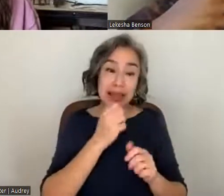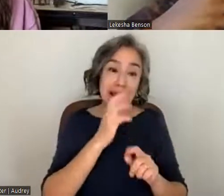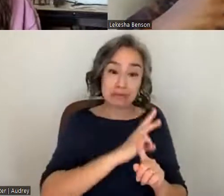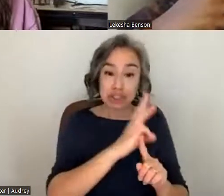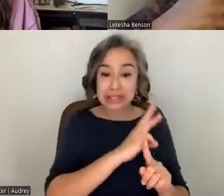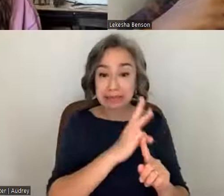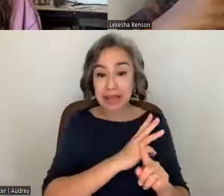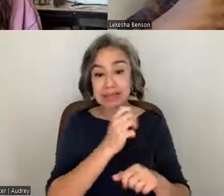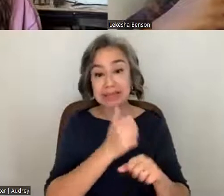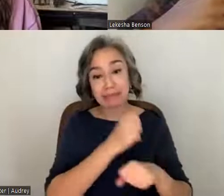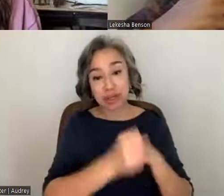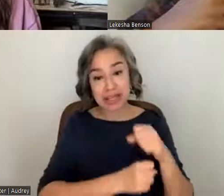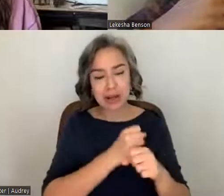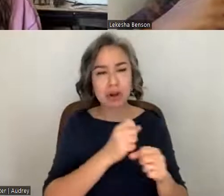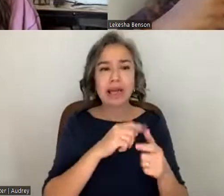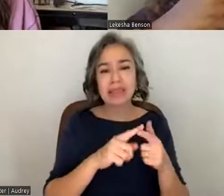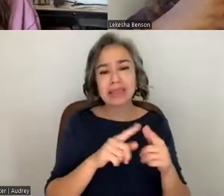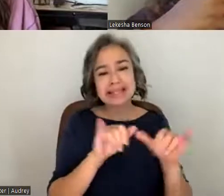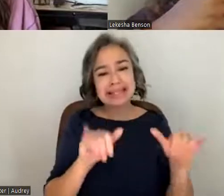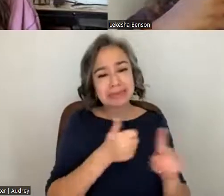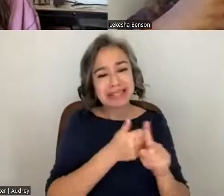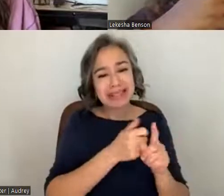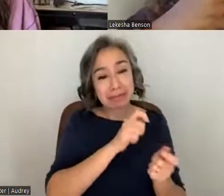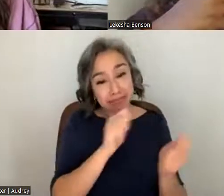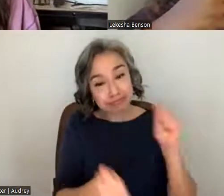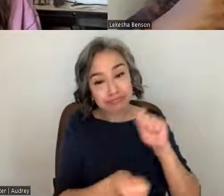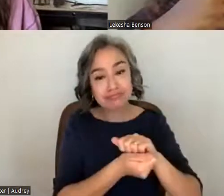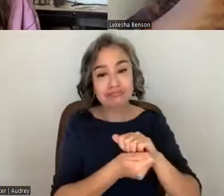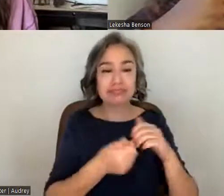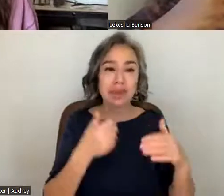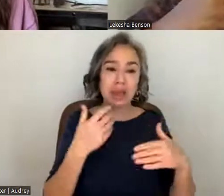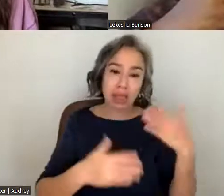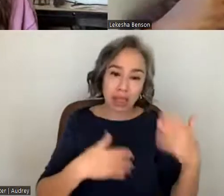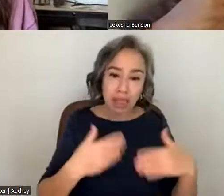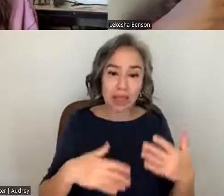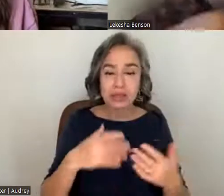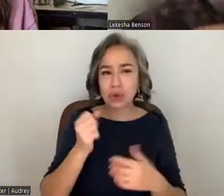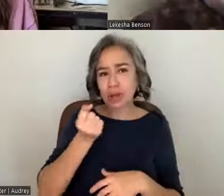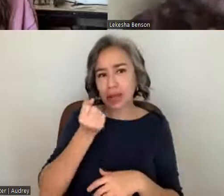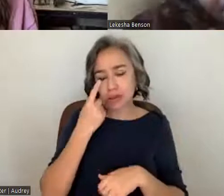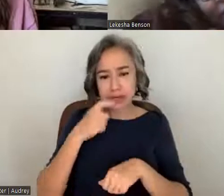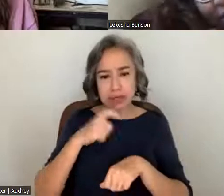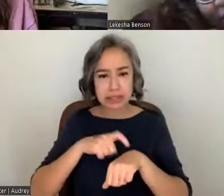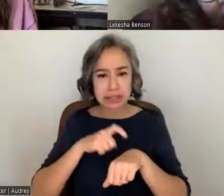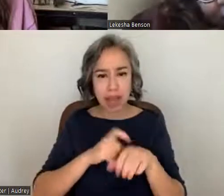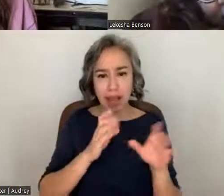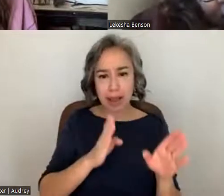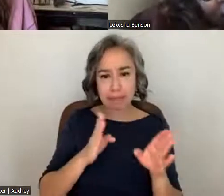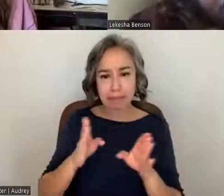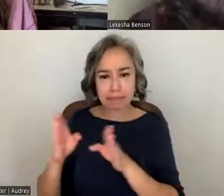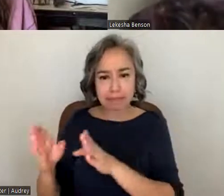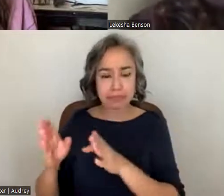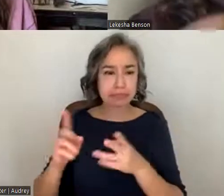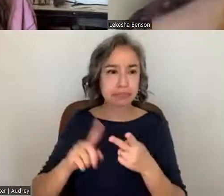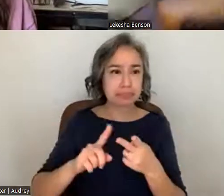system changes, and then going back. So really understanding timetables, political ideas,